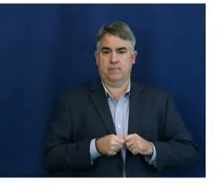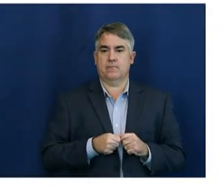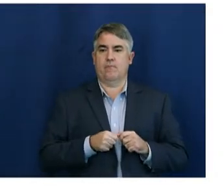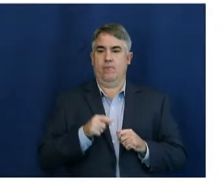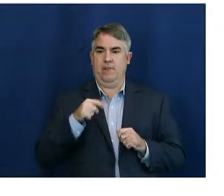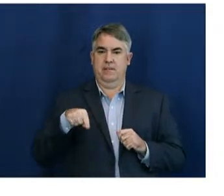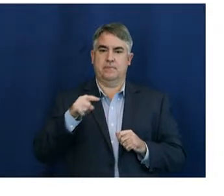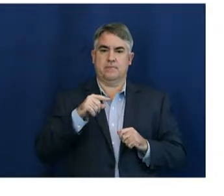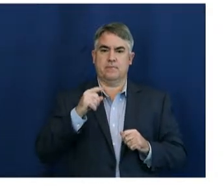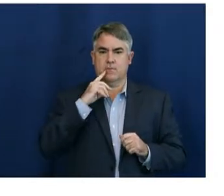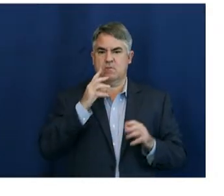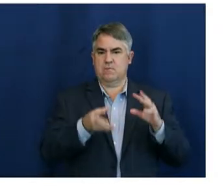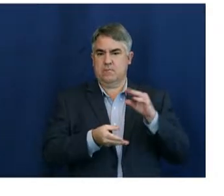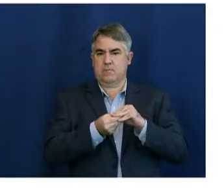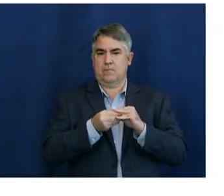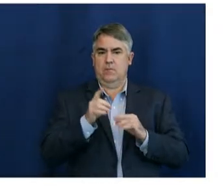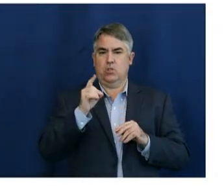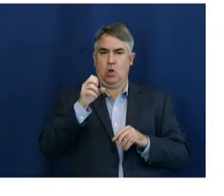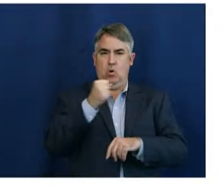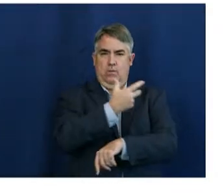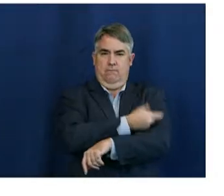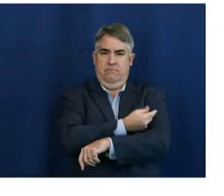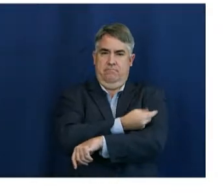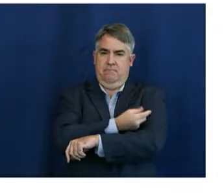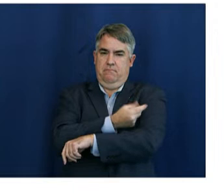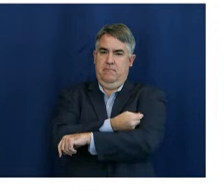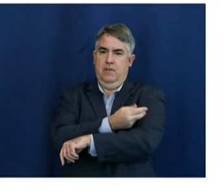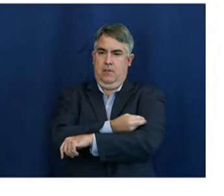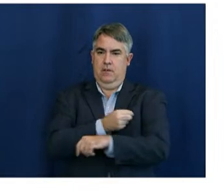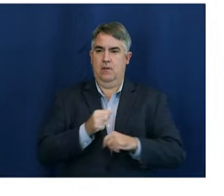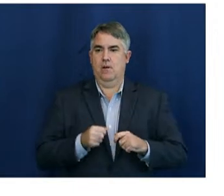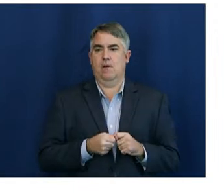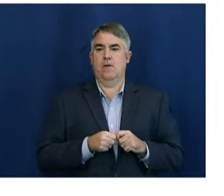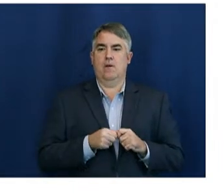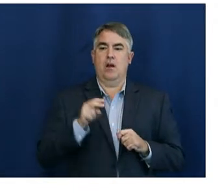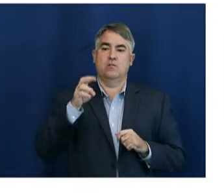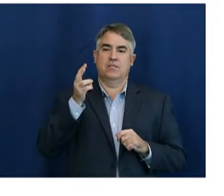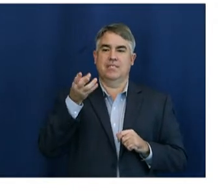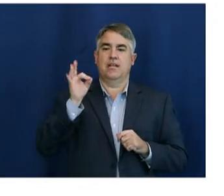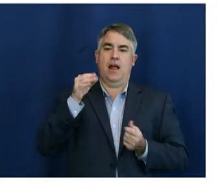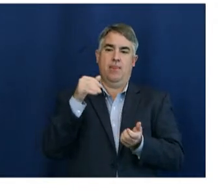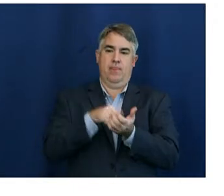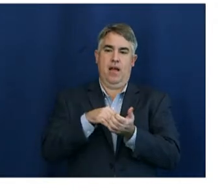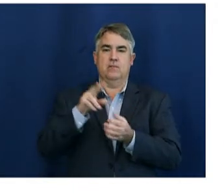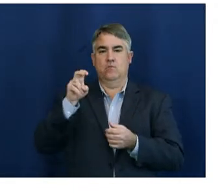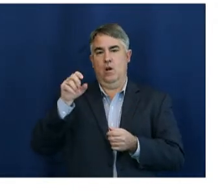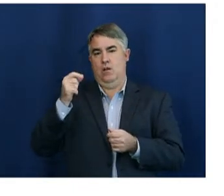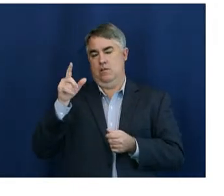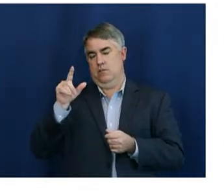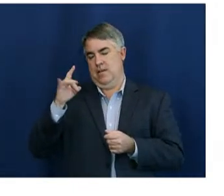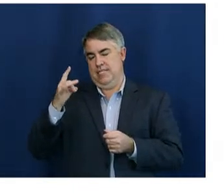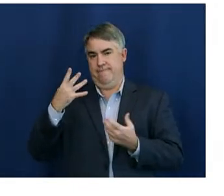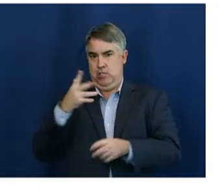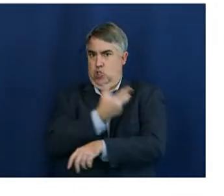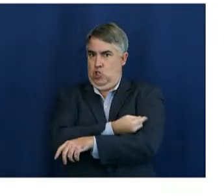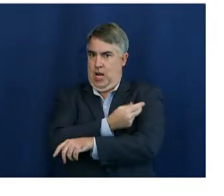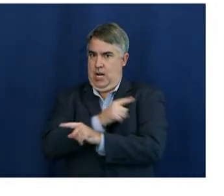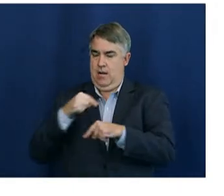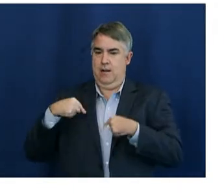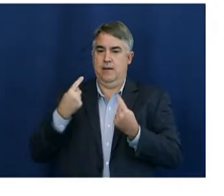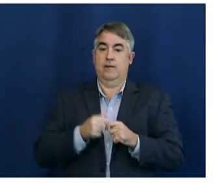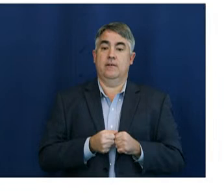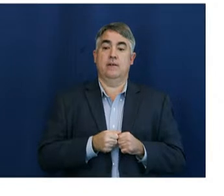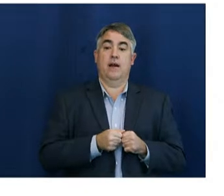269,218, surpassing our initial goal of 250,000 in January. And there you see the breakdown in first dose and second dose and the percentage